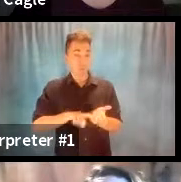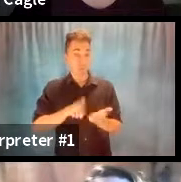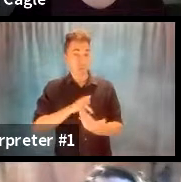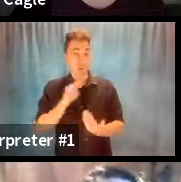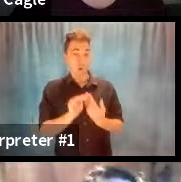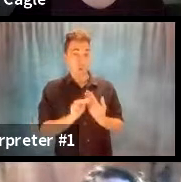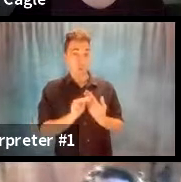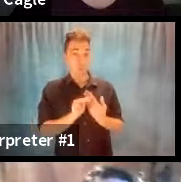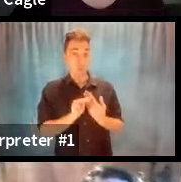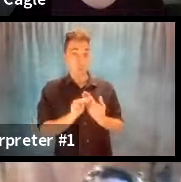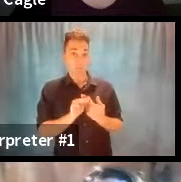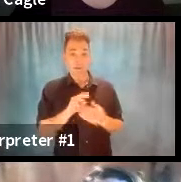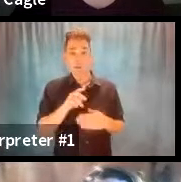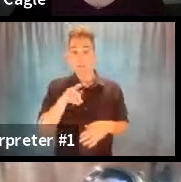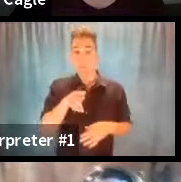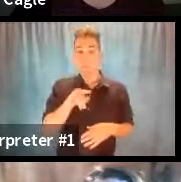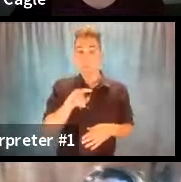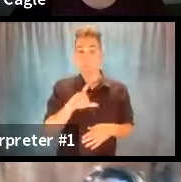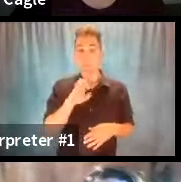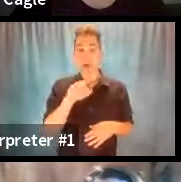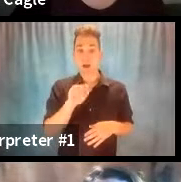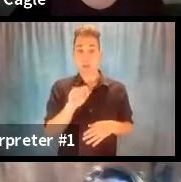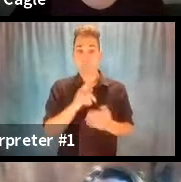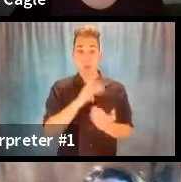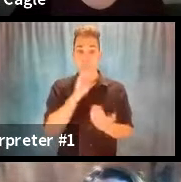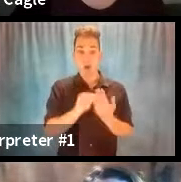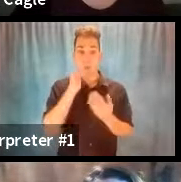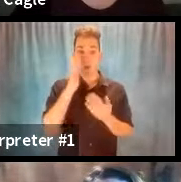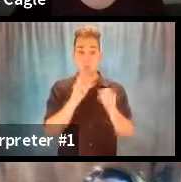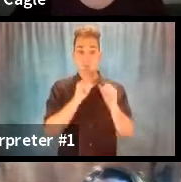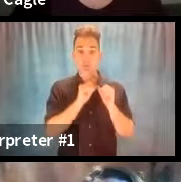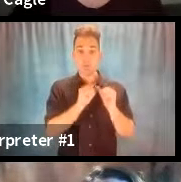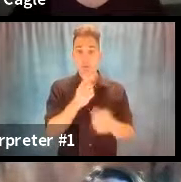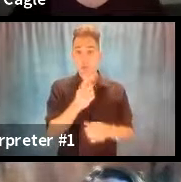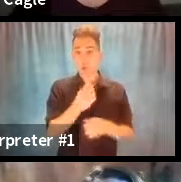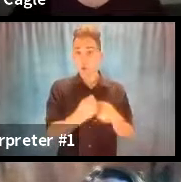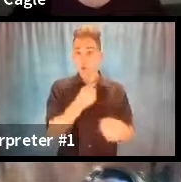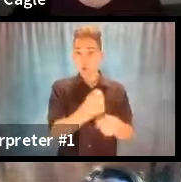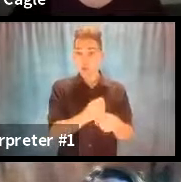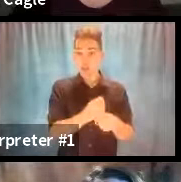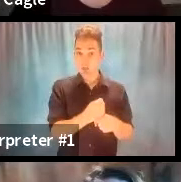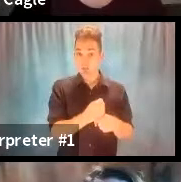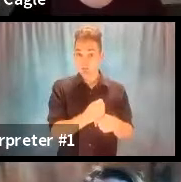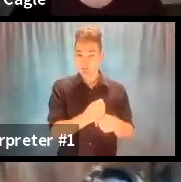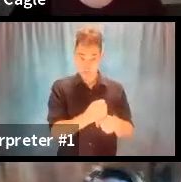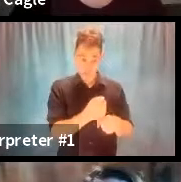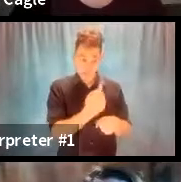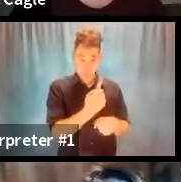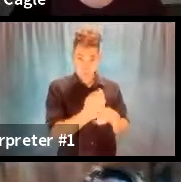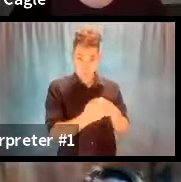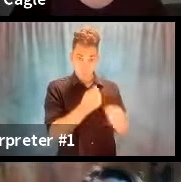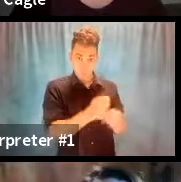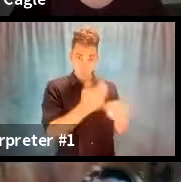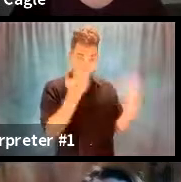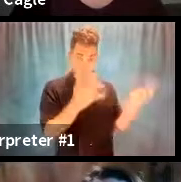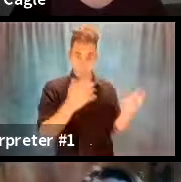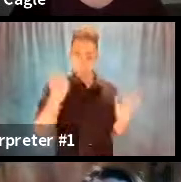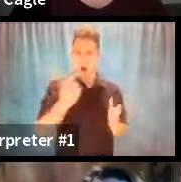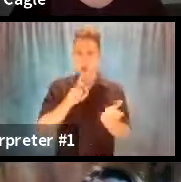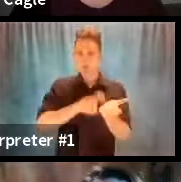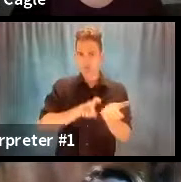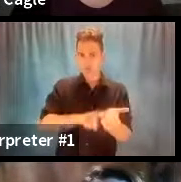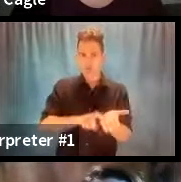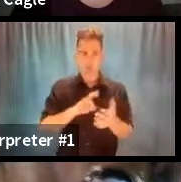would go forth for 1 year, and at the end of that year, we would submit all research findings